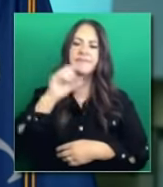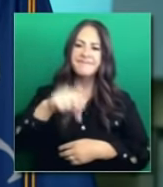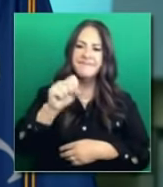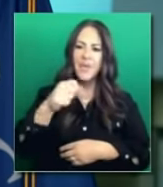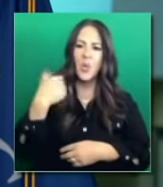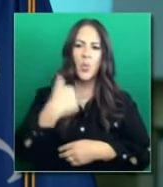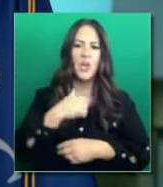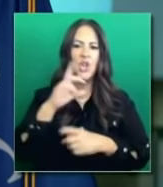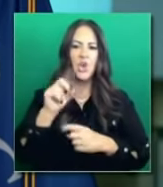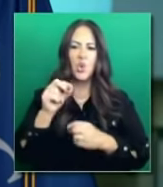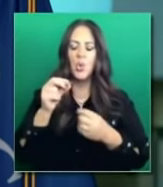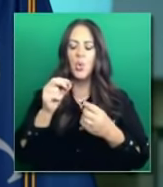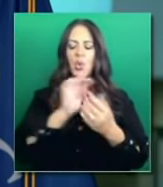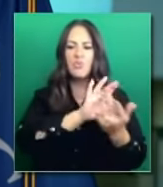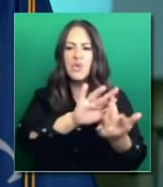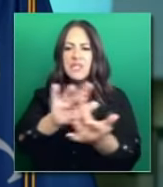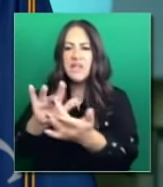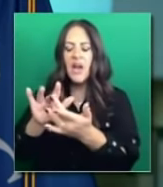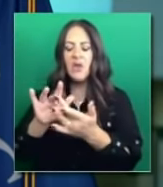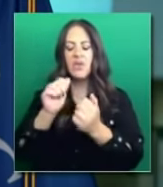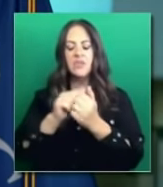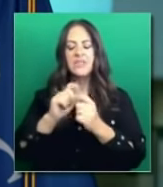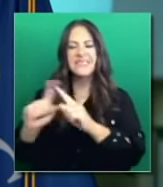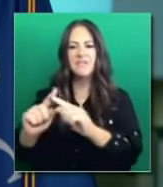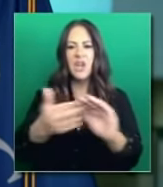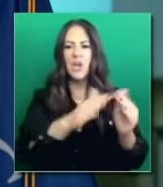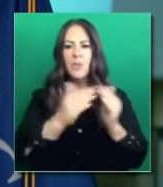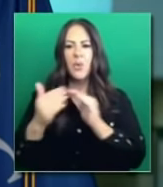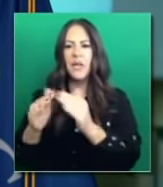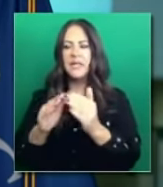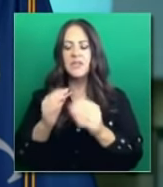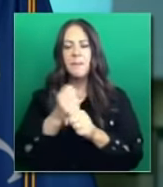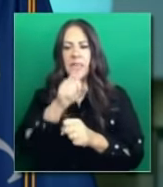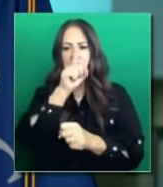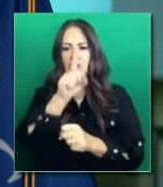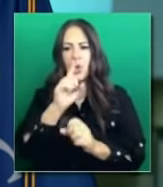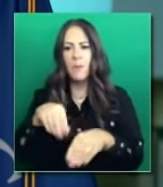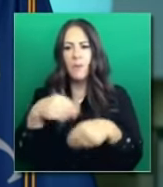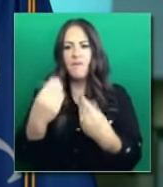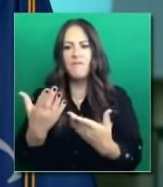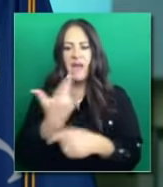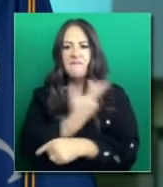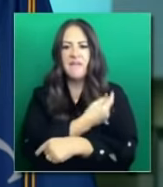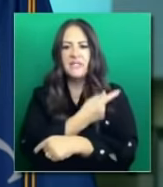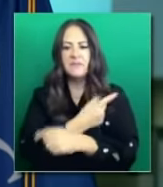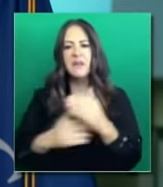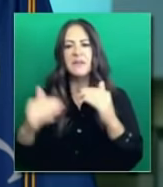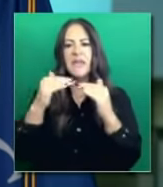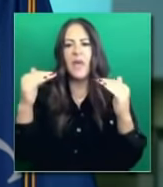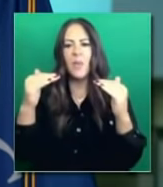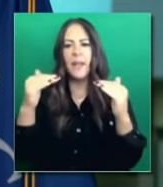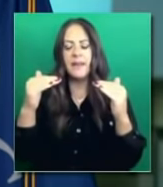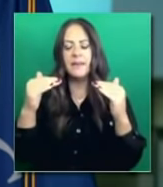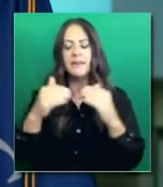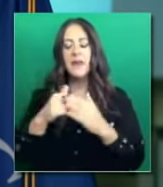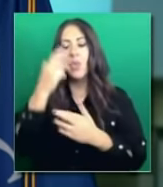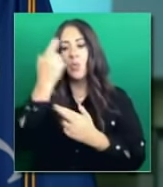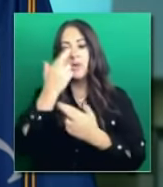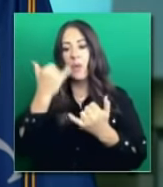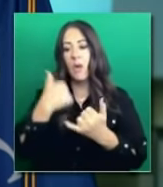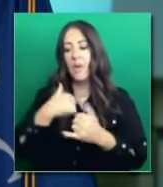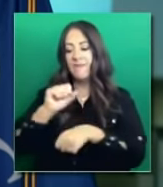that are underserved and to make sure that we are distributing our vaccines in an equitable manner. reason we created a drafting work group was to focus